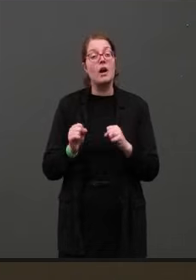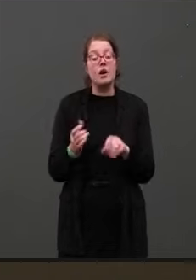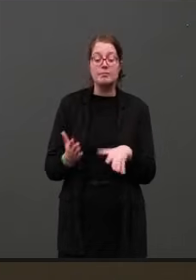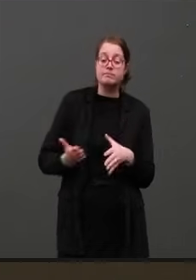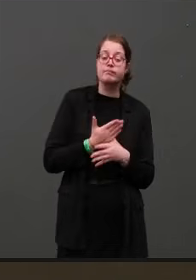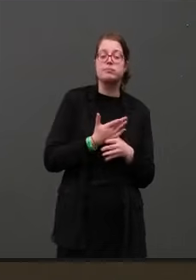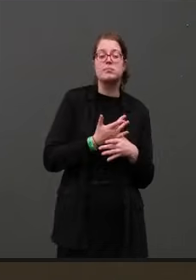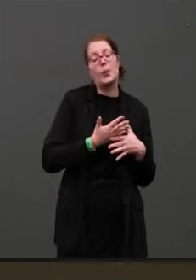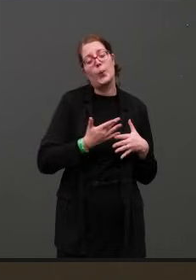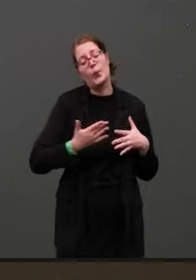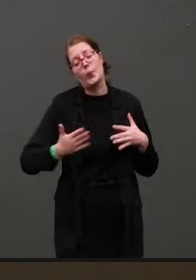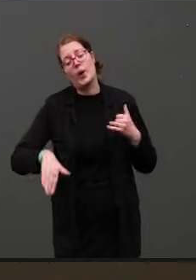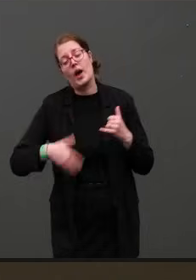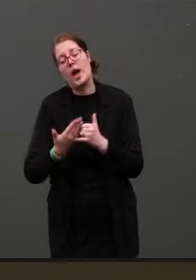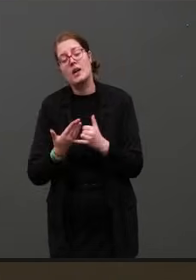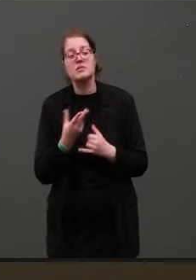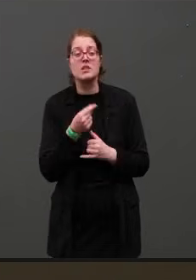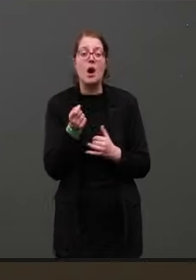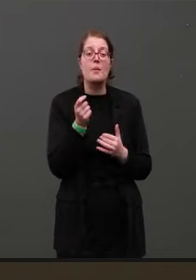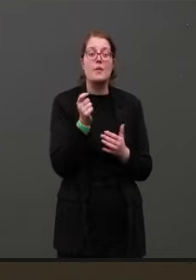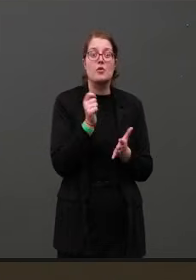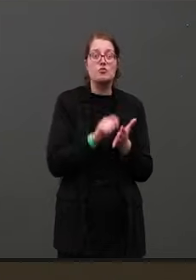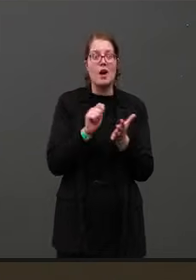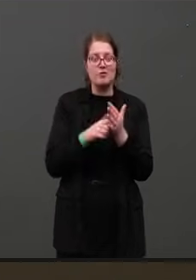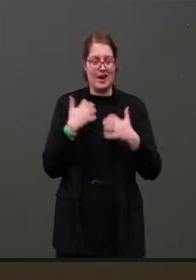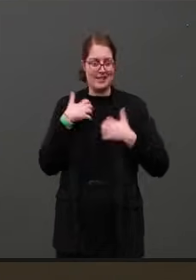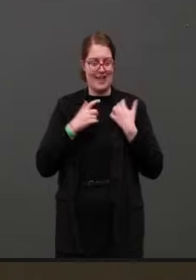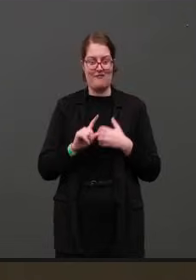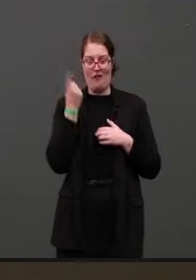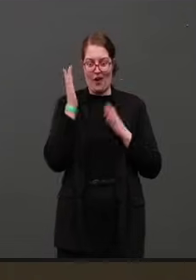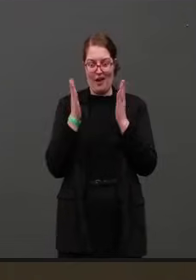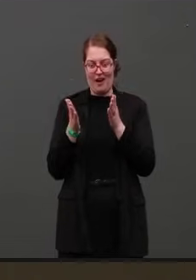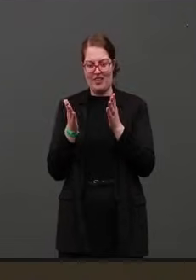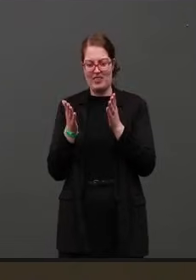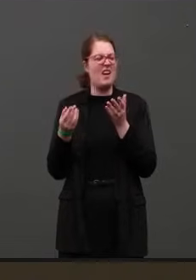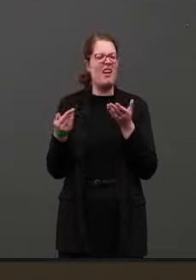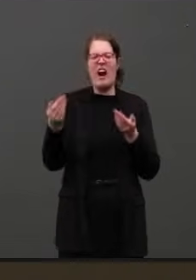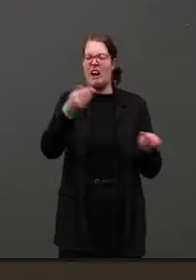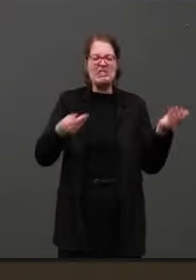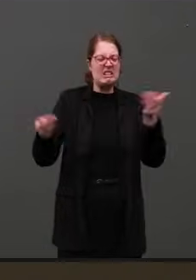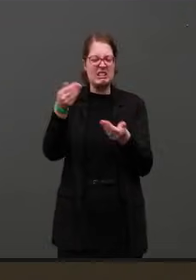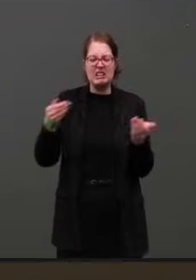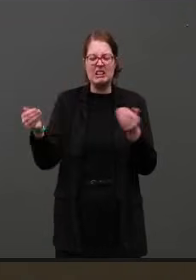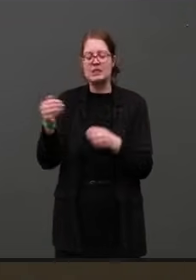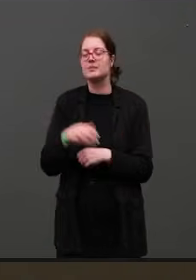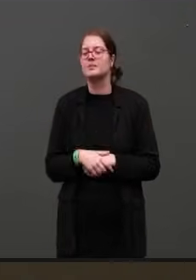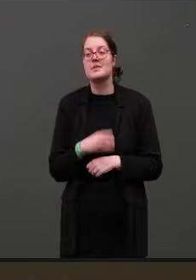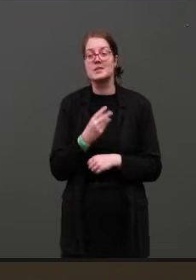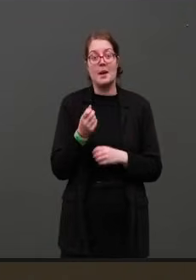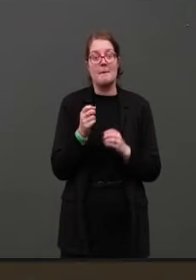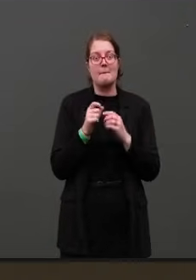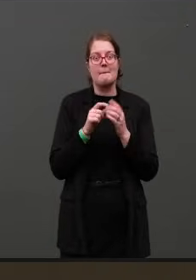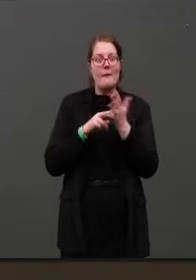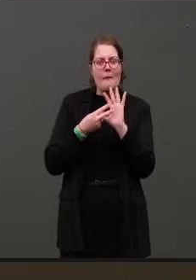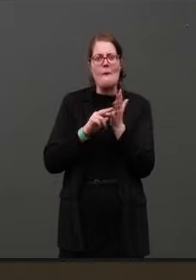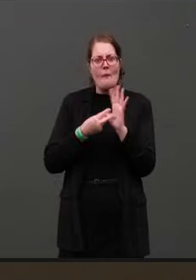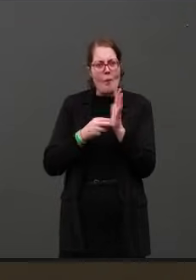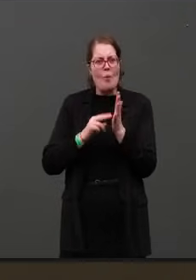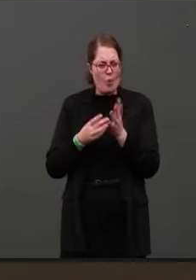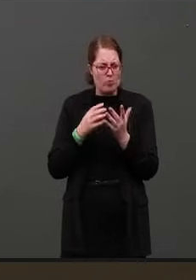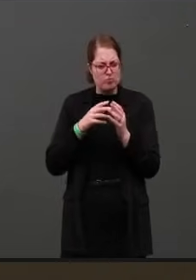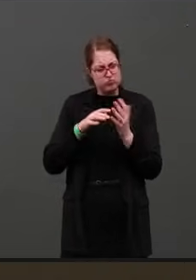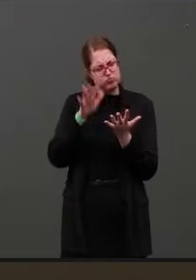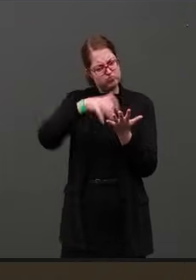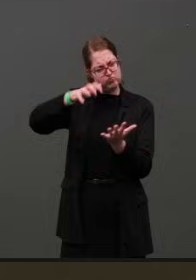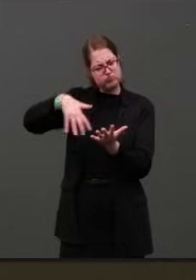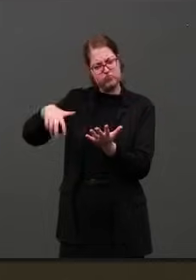Some of us write the most exciting parts first and then fill in the blanks in between them. Some of us plot and plan meticulously, and some of us wing it